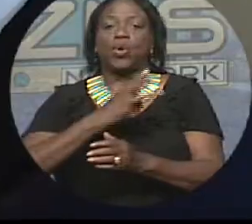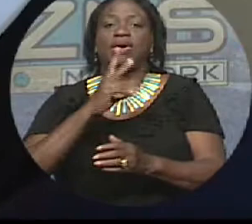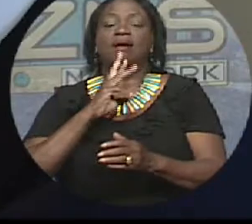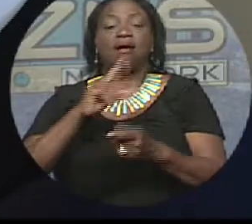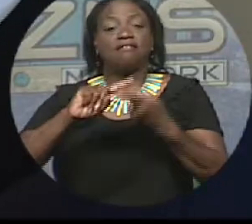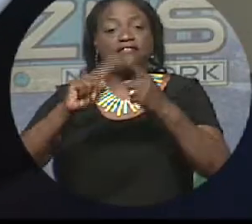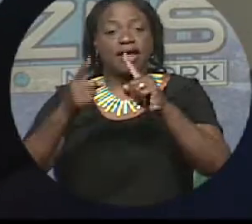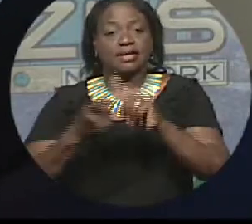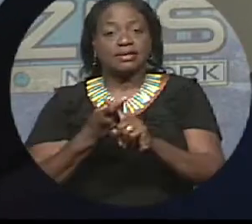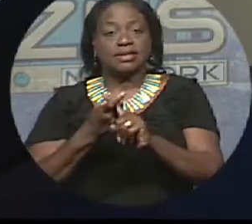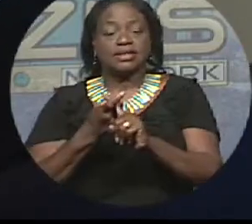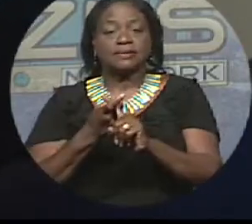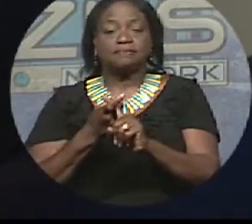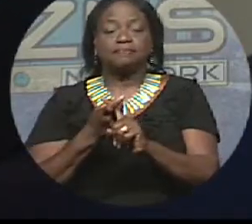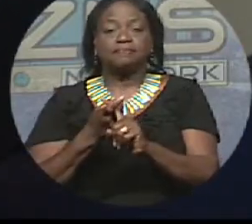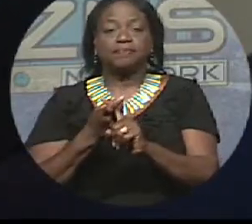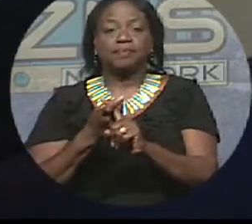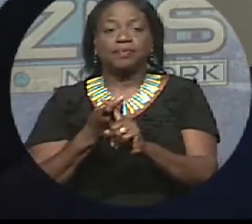intertwined.